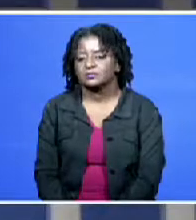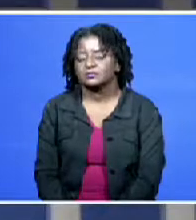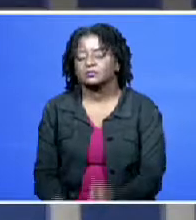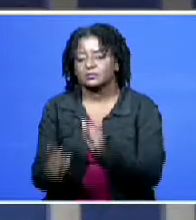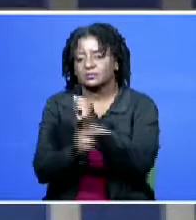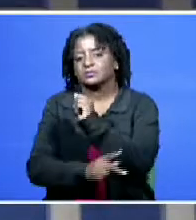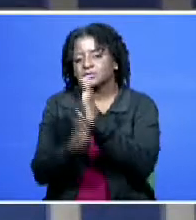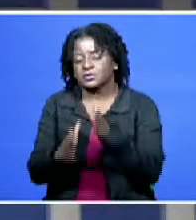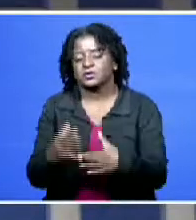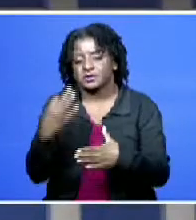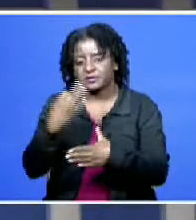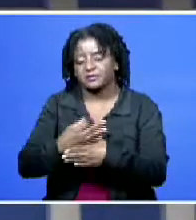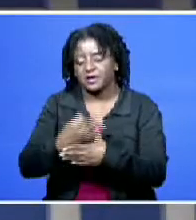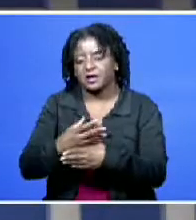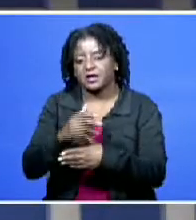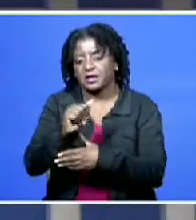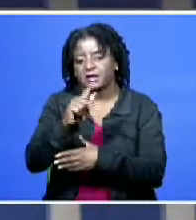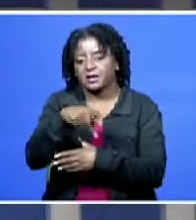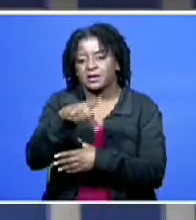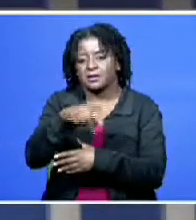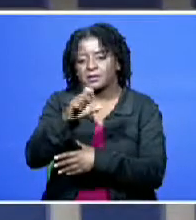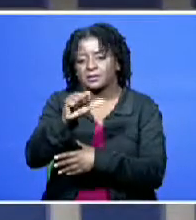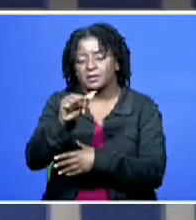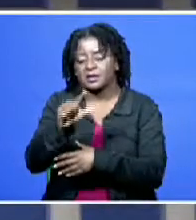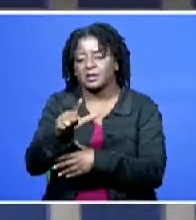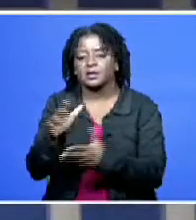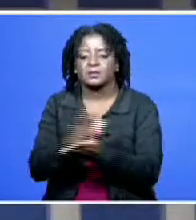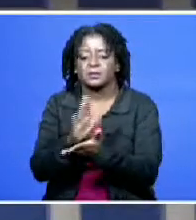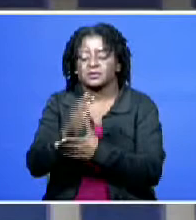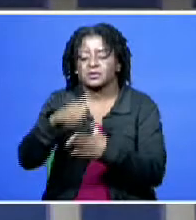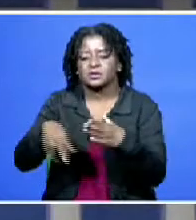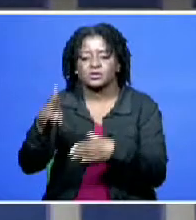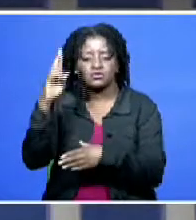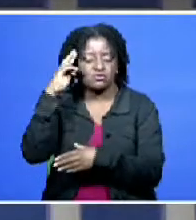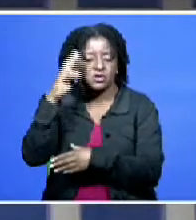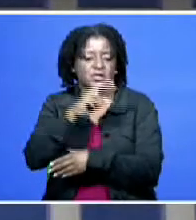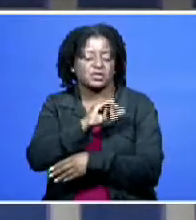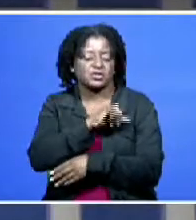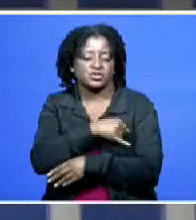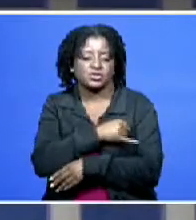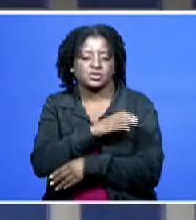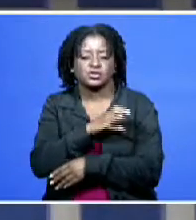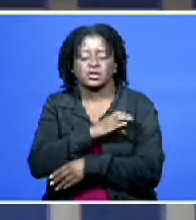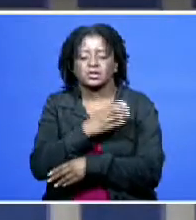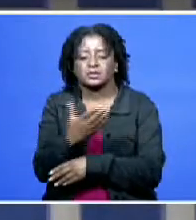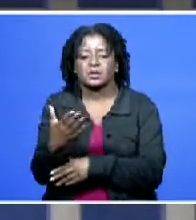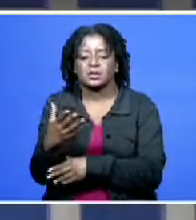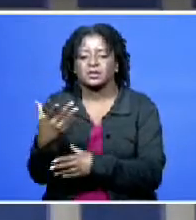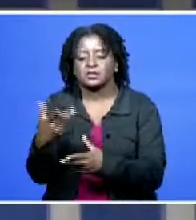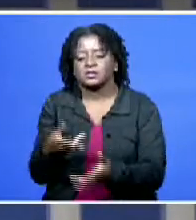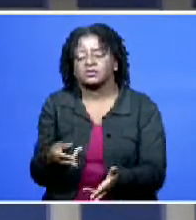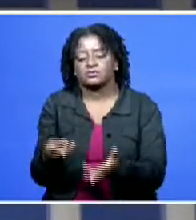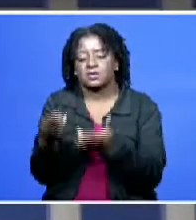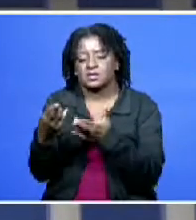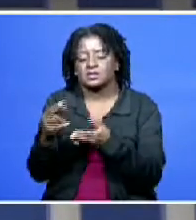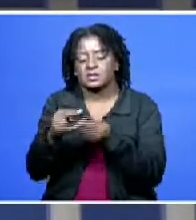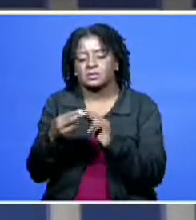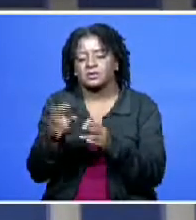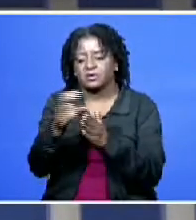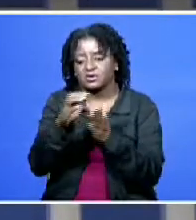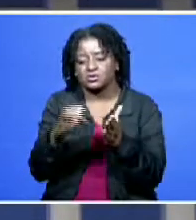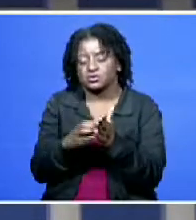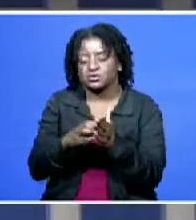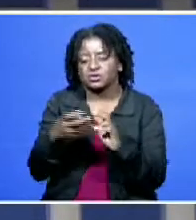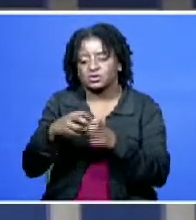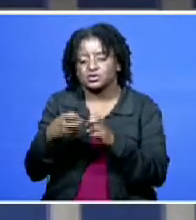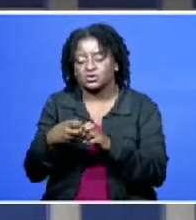Prosecutors have filed appeal papers in the Ronnie Jean Charles matter. The case has raised a number of constitutional issues regarding status